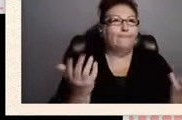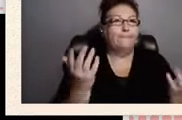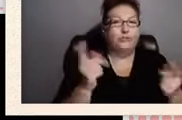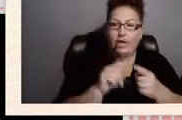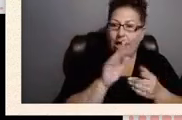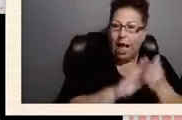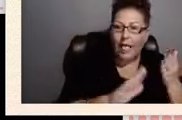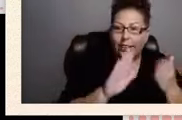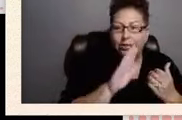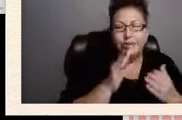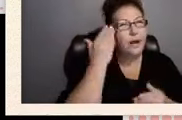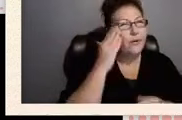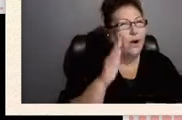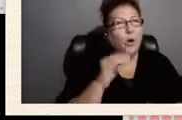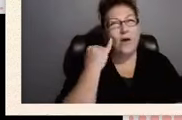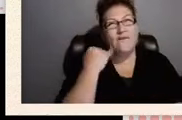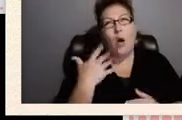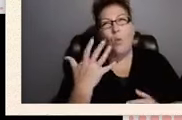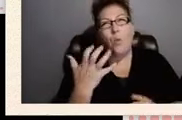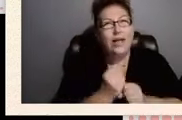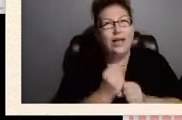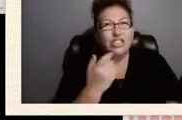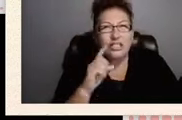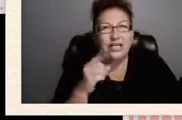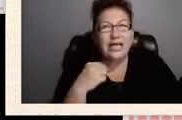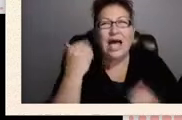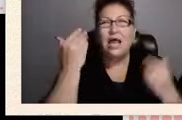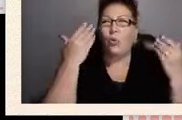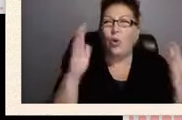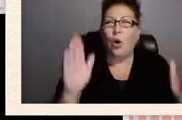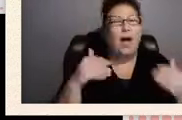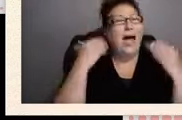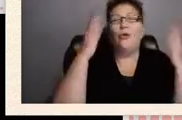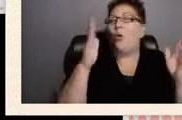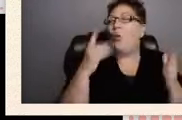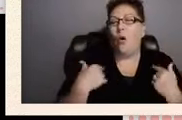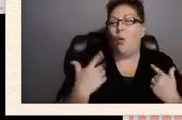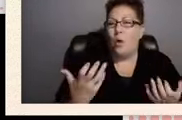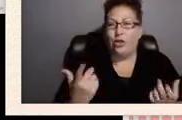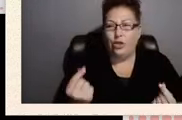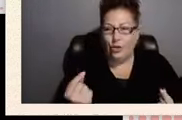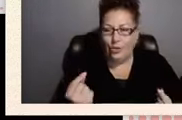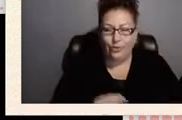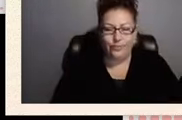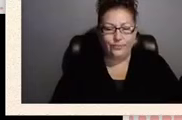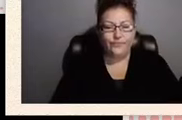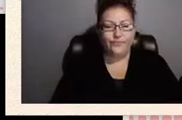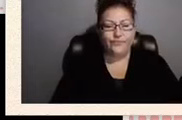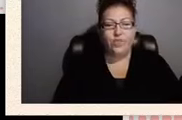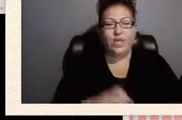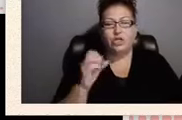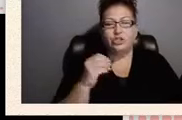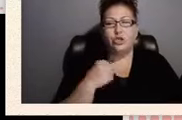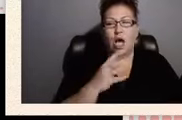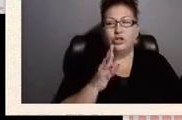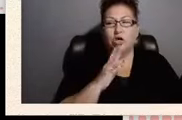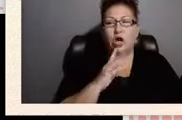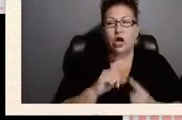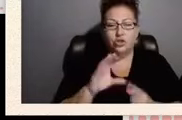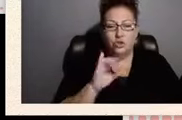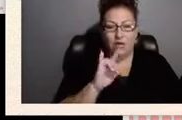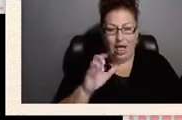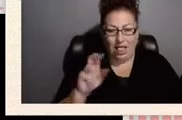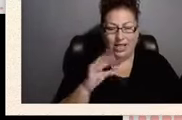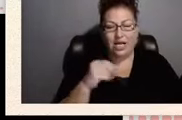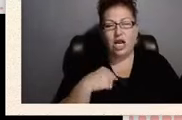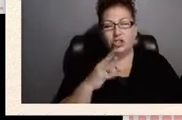if I wanted to get my GED. I didn't know what I wanted to do. So I talked to Colleen and I talked to a couple of